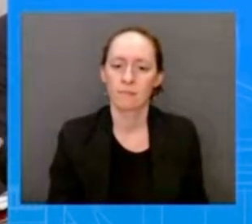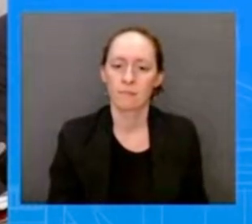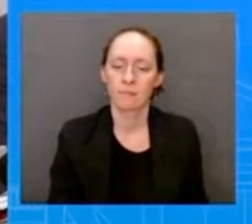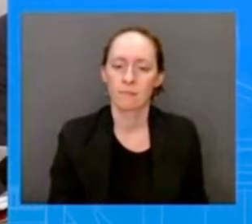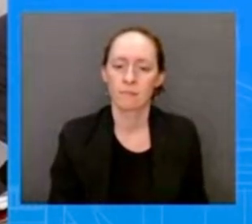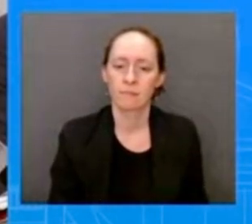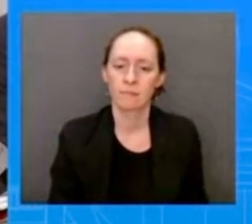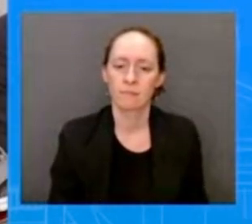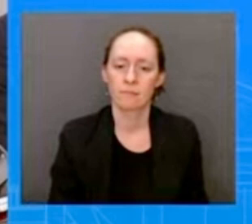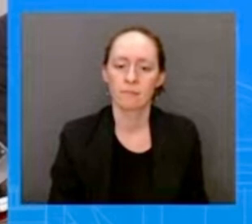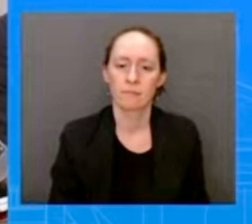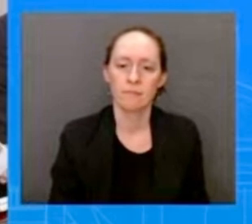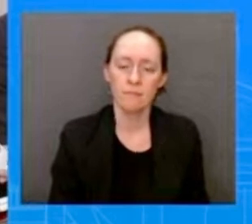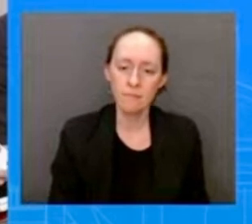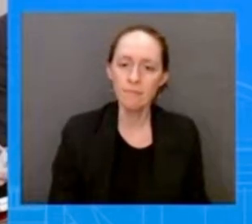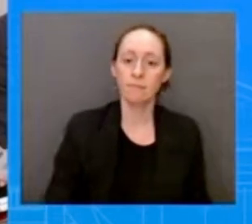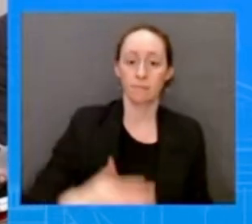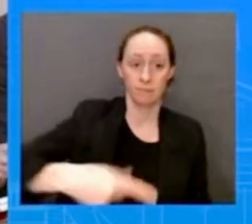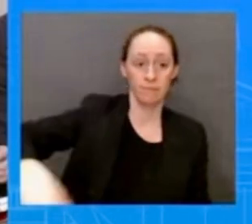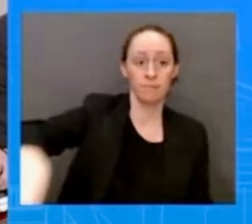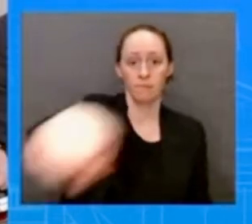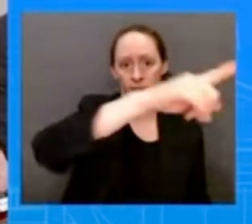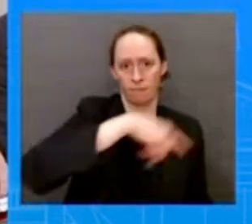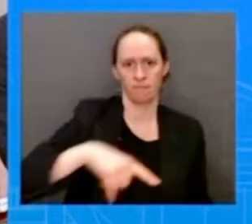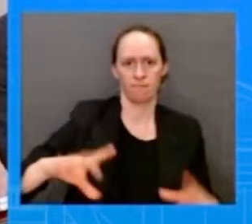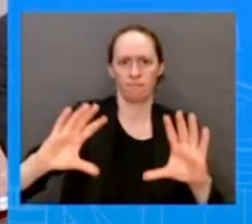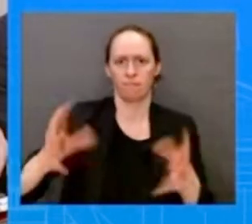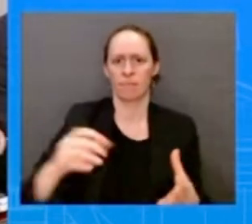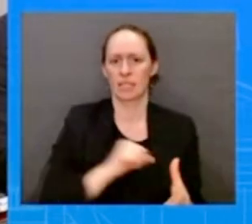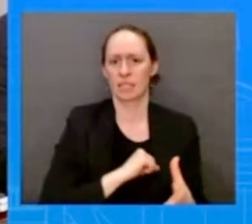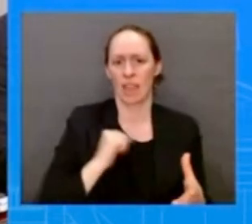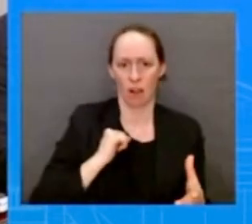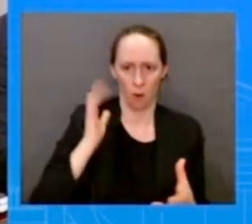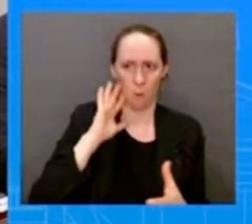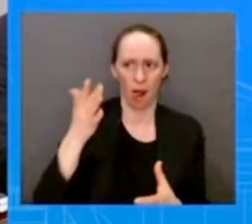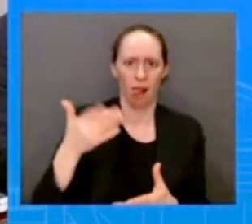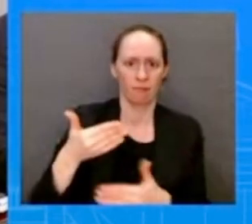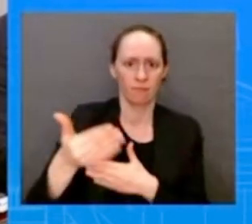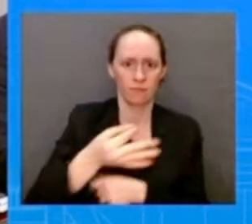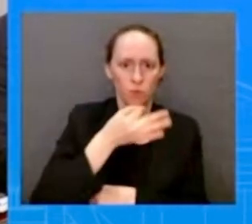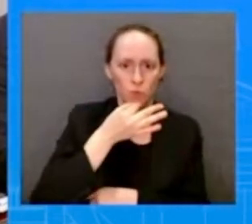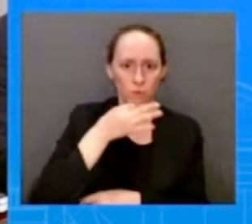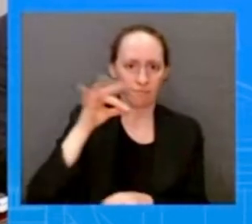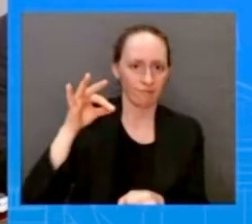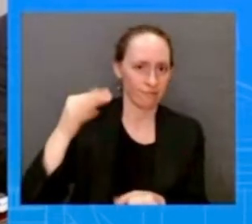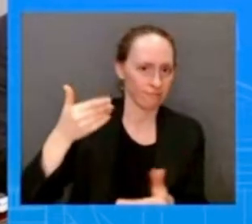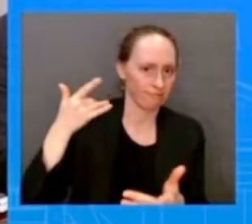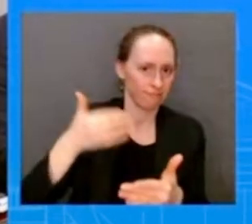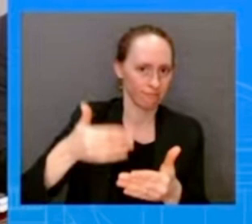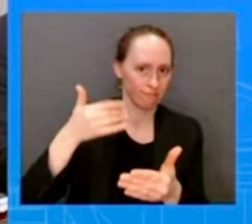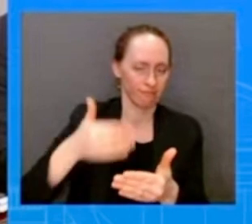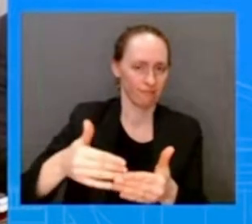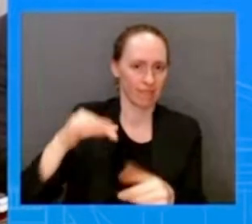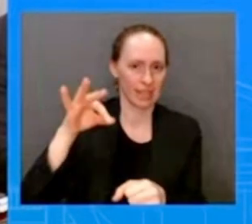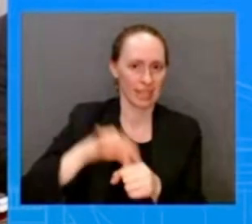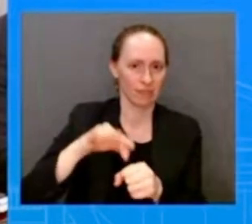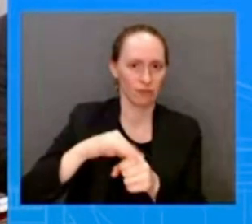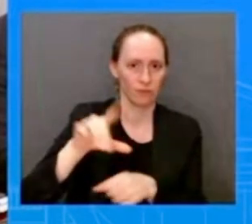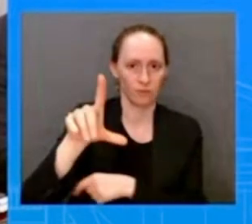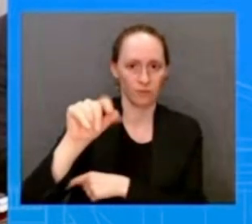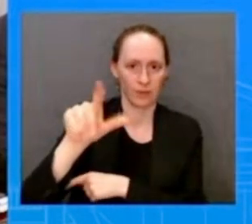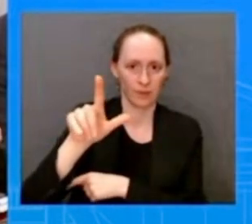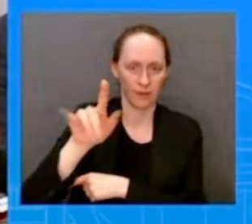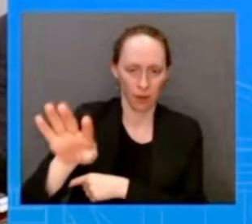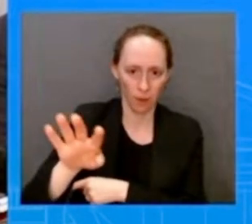Saying that they were seriously considering supporting this legislation or had planned to vote for it. Joe Manchin, John Tester, Bob Casey,